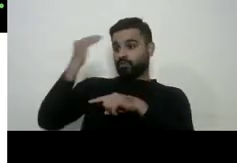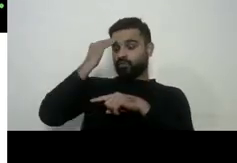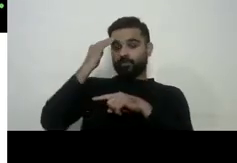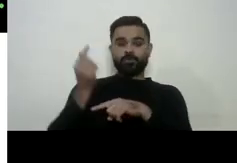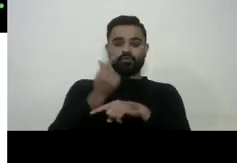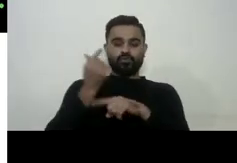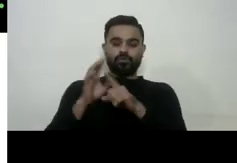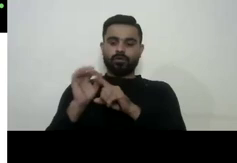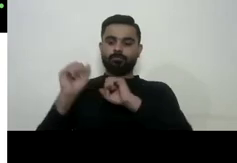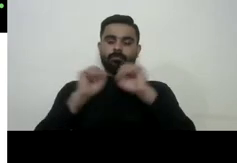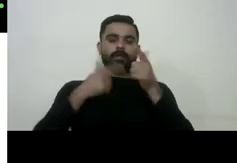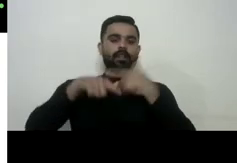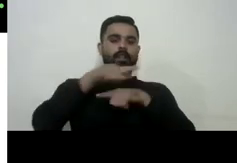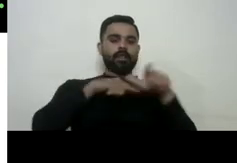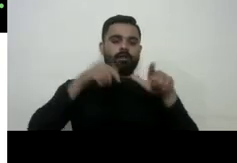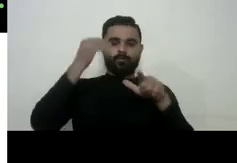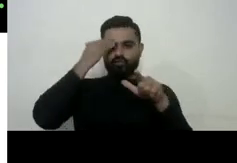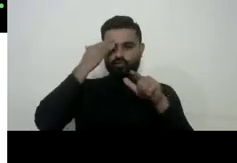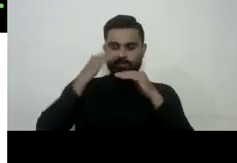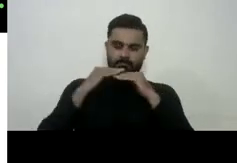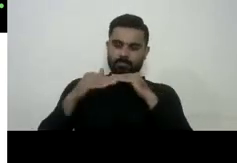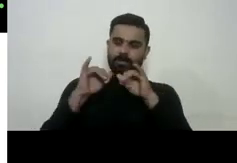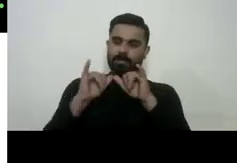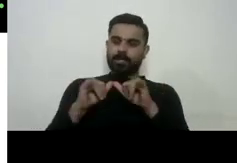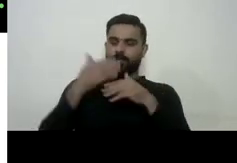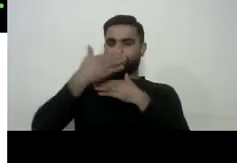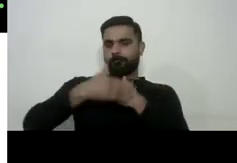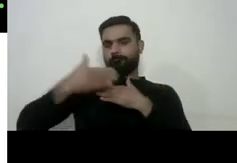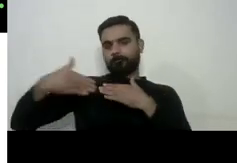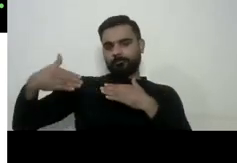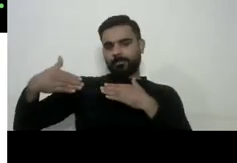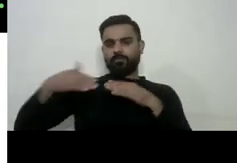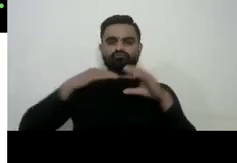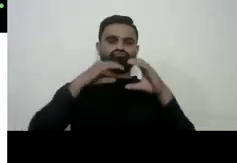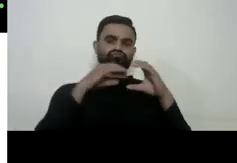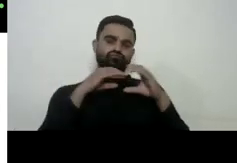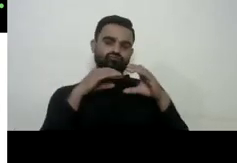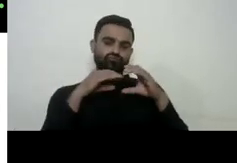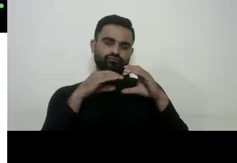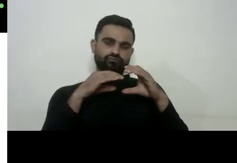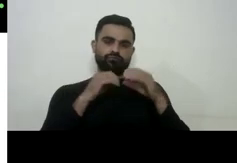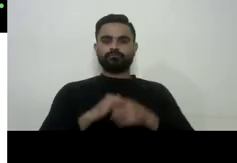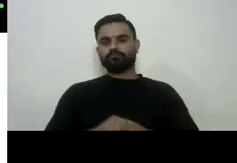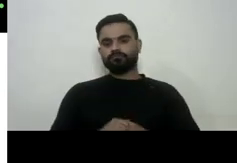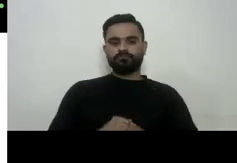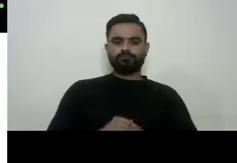using their own languages, they know how to stay within the boundaries of the conversation.